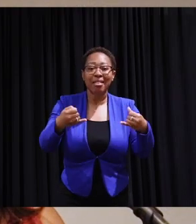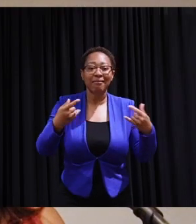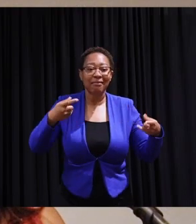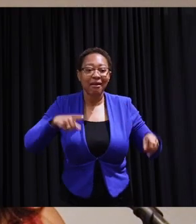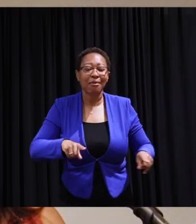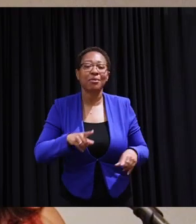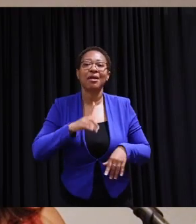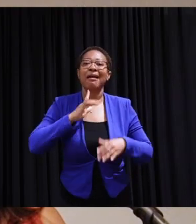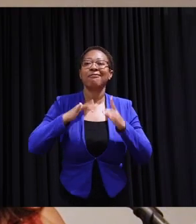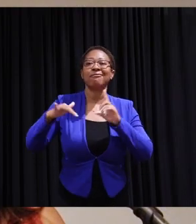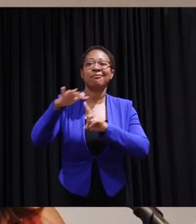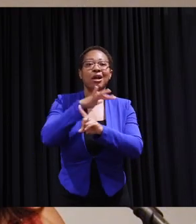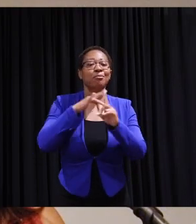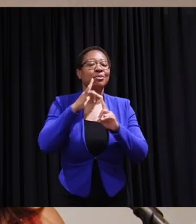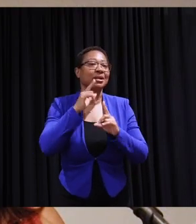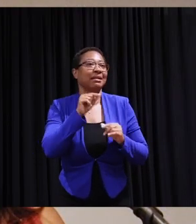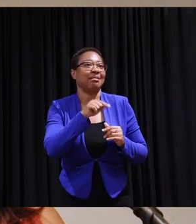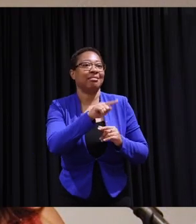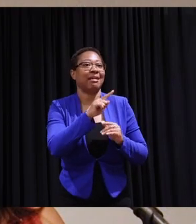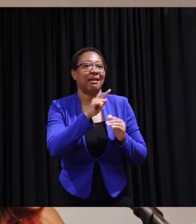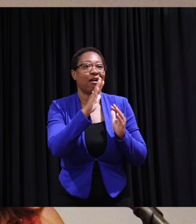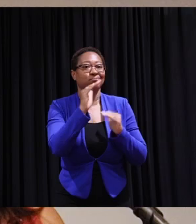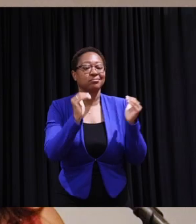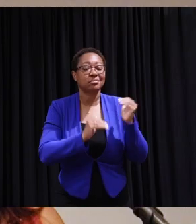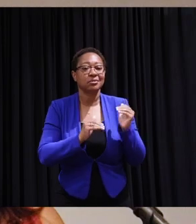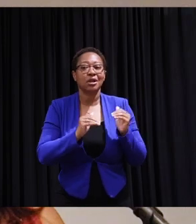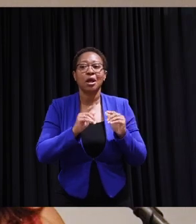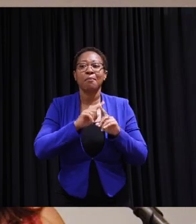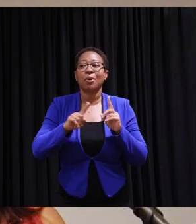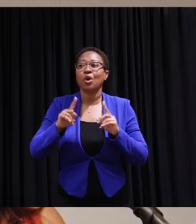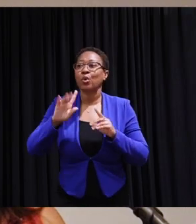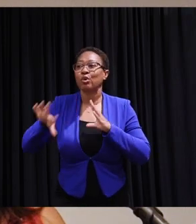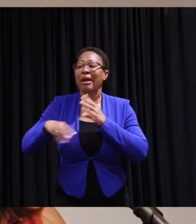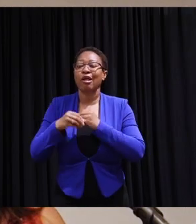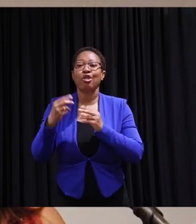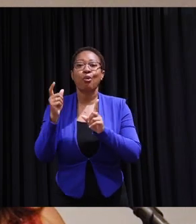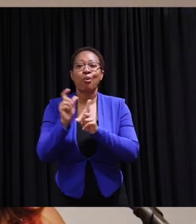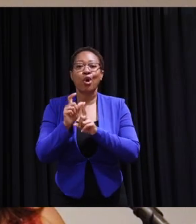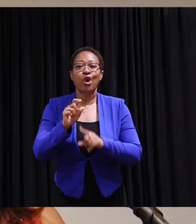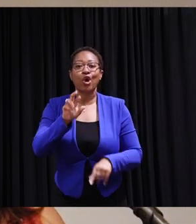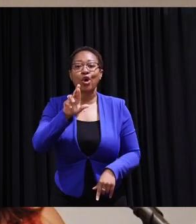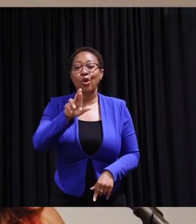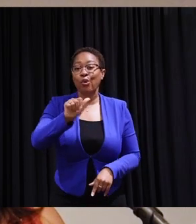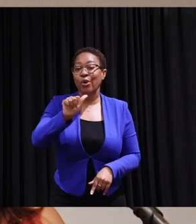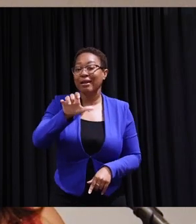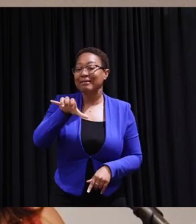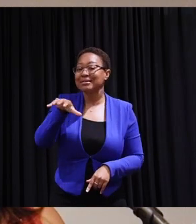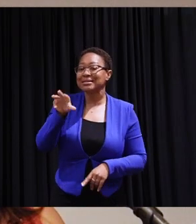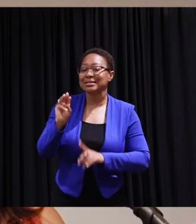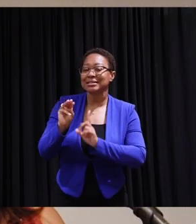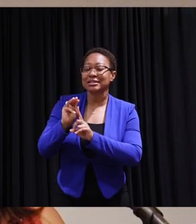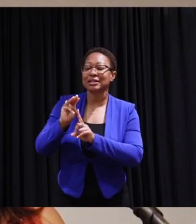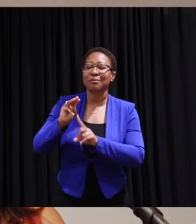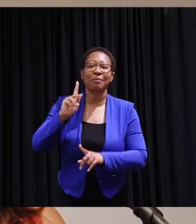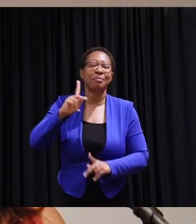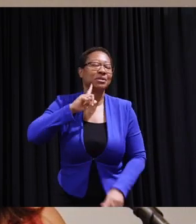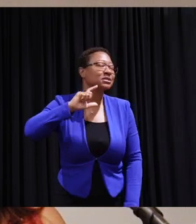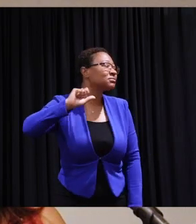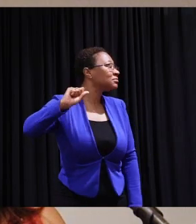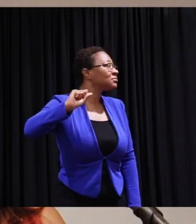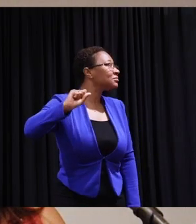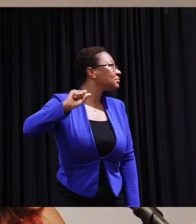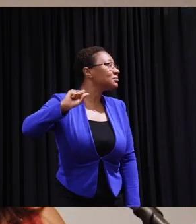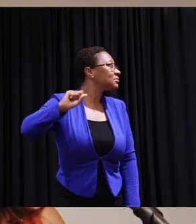functionally are falling apart, but the second you add the word racism to it, the old guard just kind of shuts everything down. They're